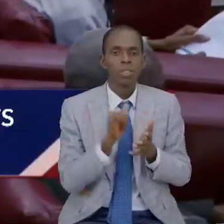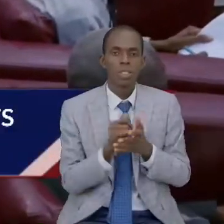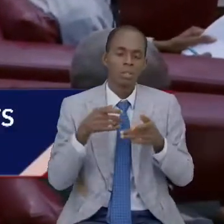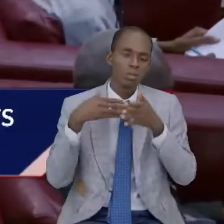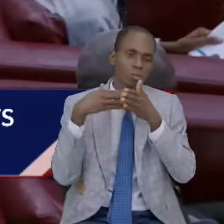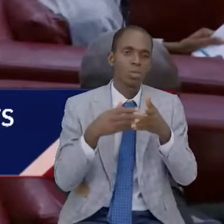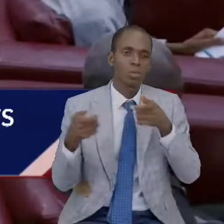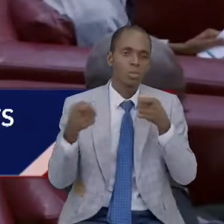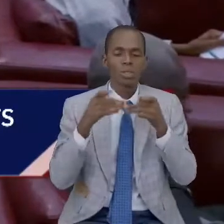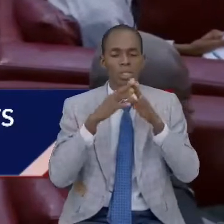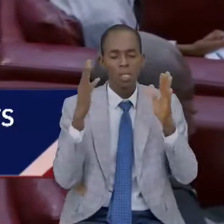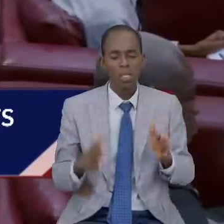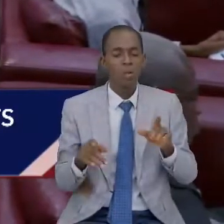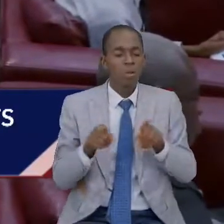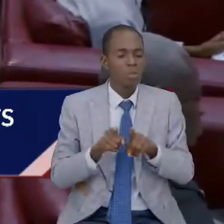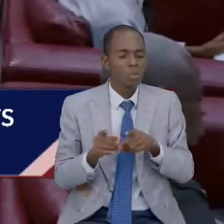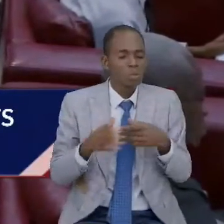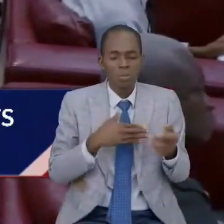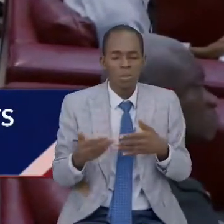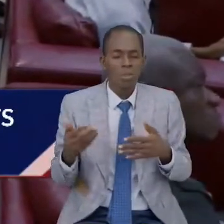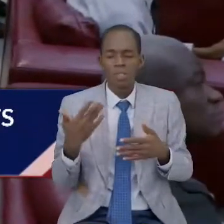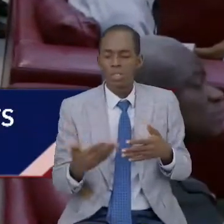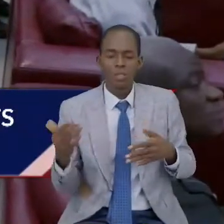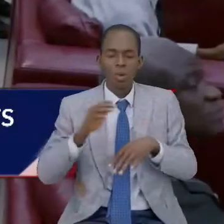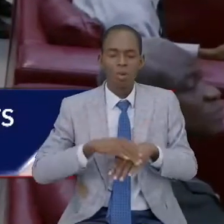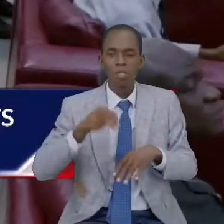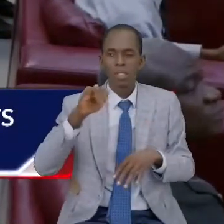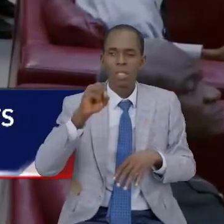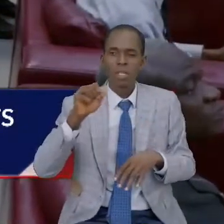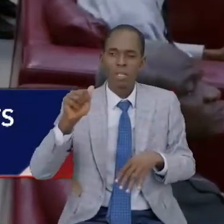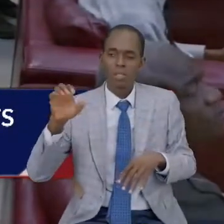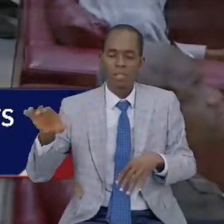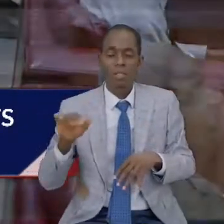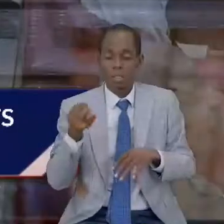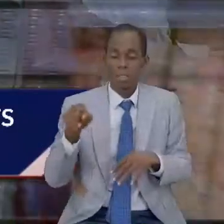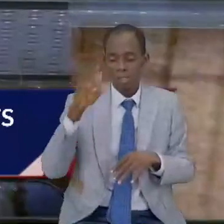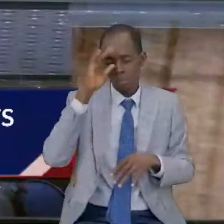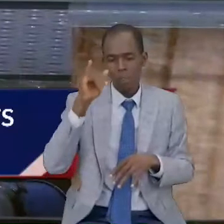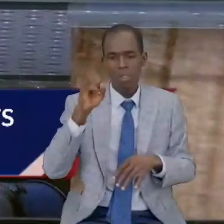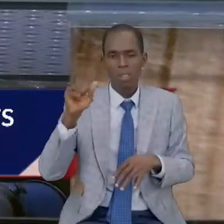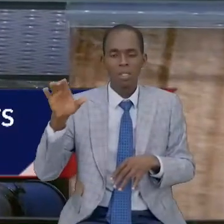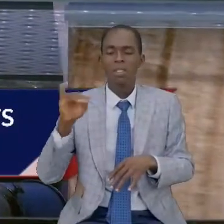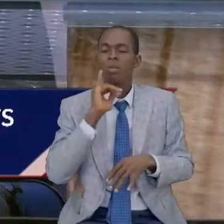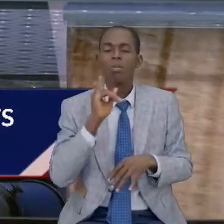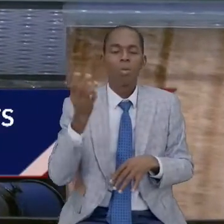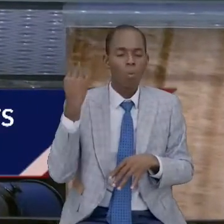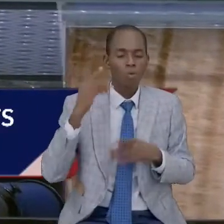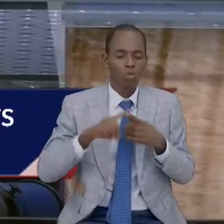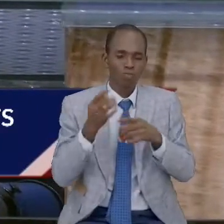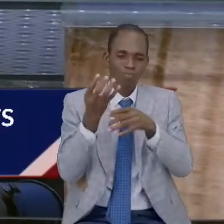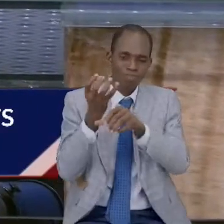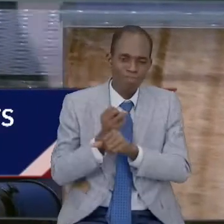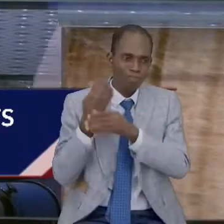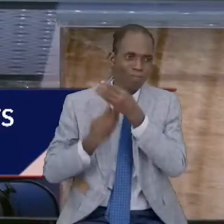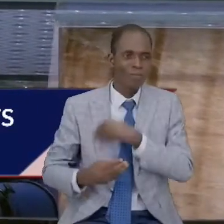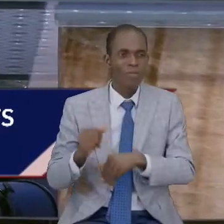house, even things concerning Isaac. Isaac was a child, it was heir, it was to inherit everything